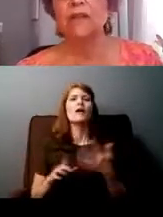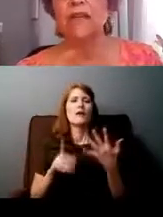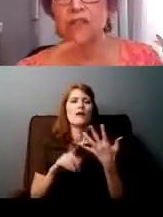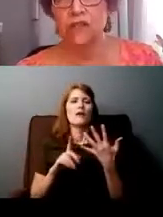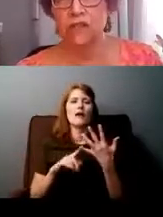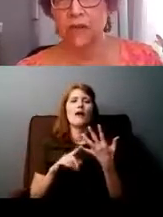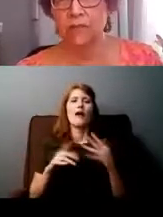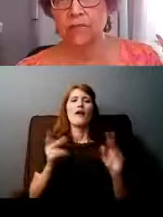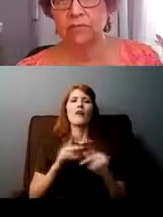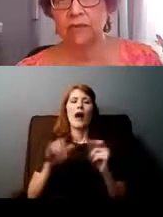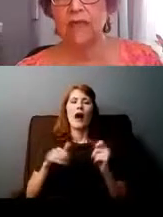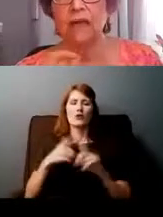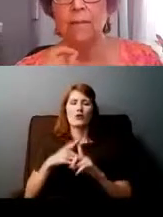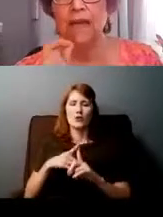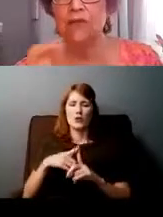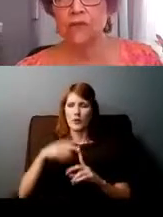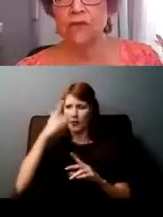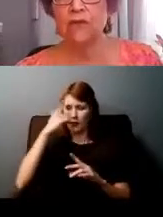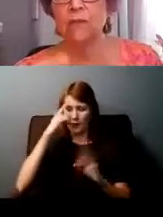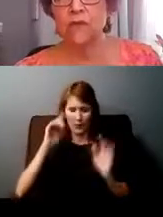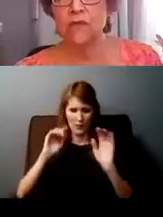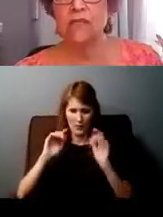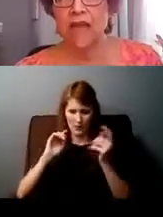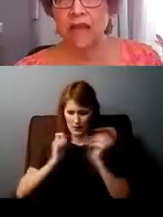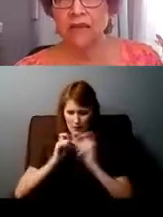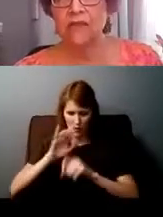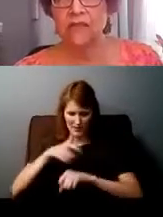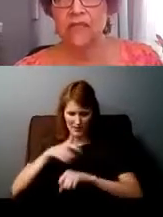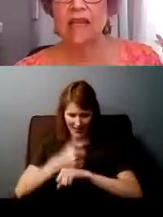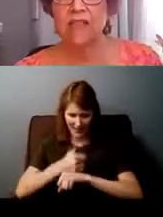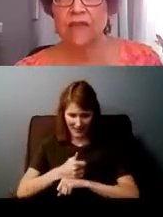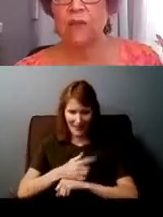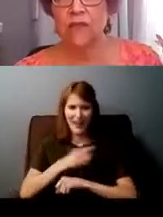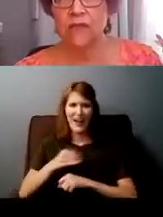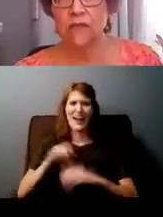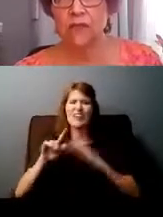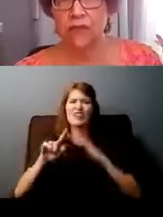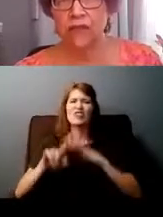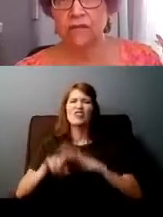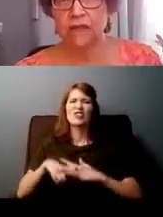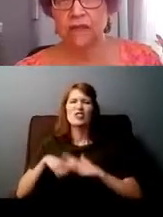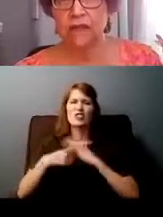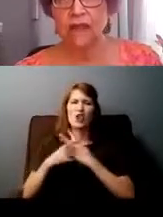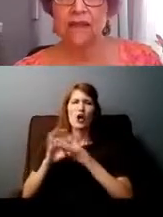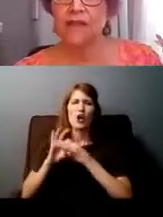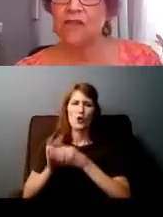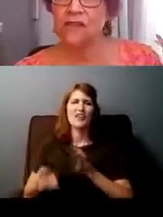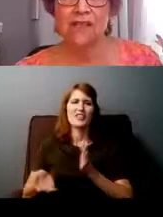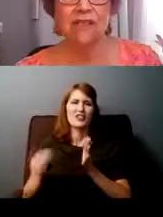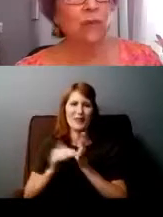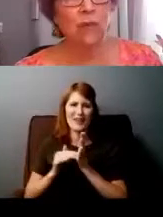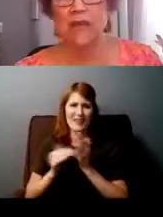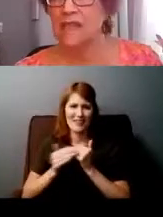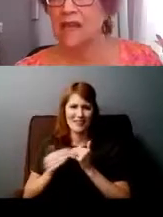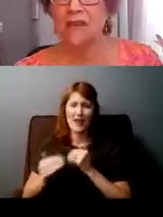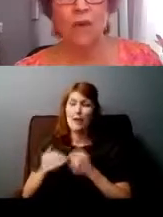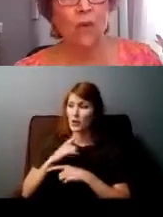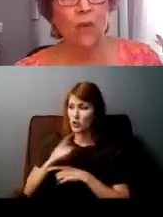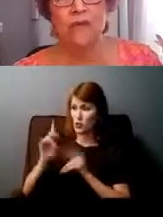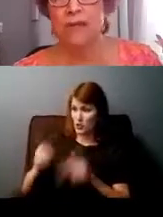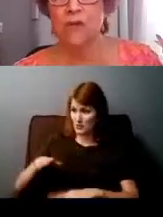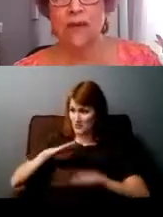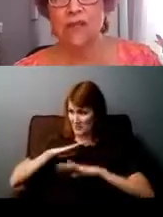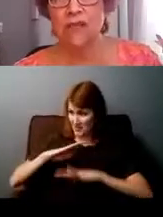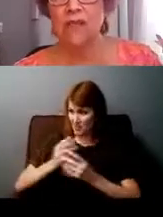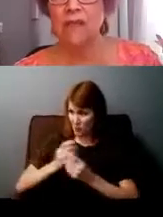the relationship. Make sure that the person's satisfied with the solution and then just reset the